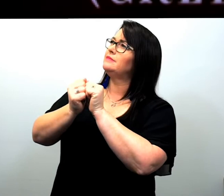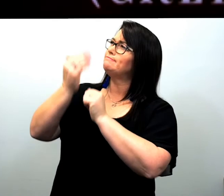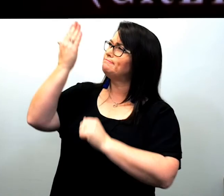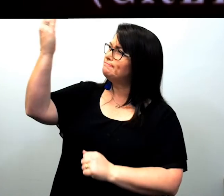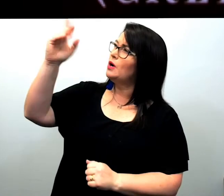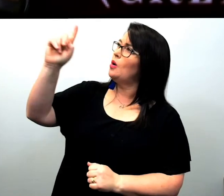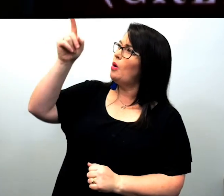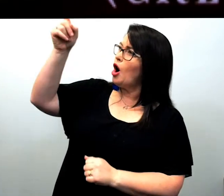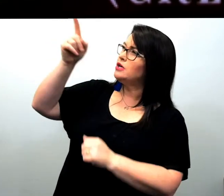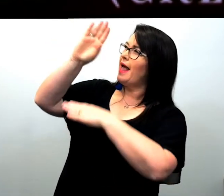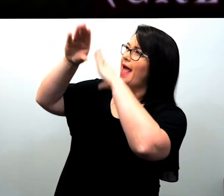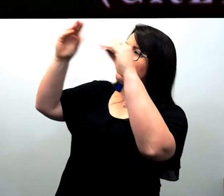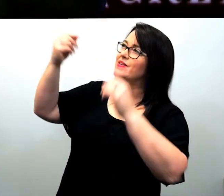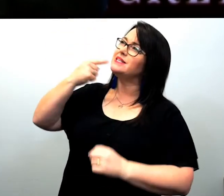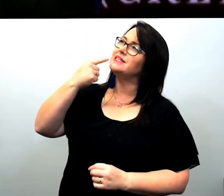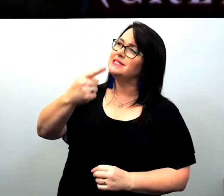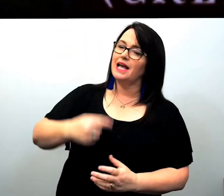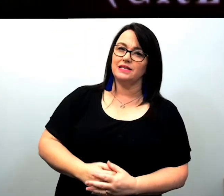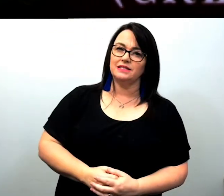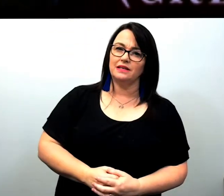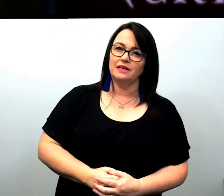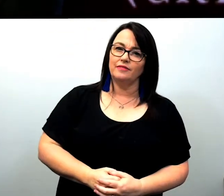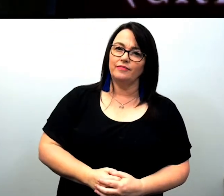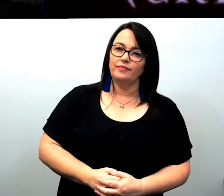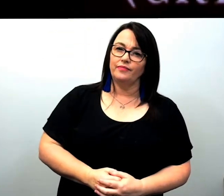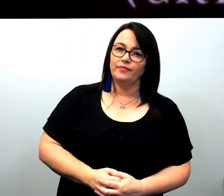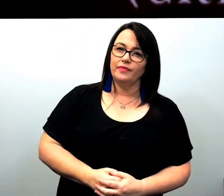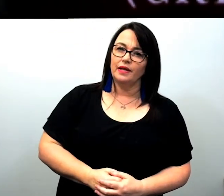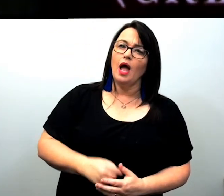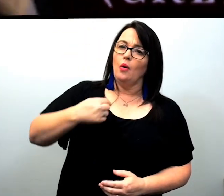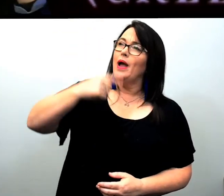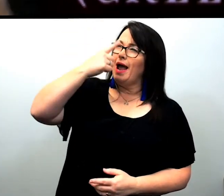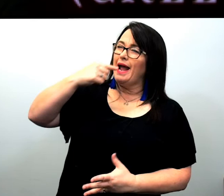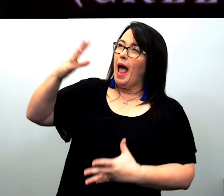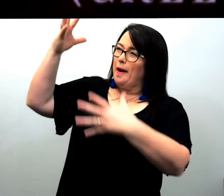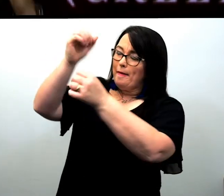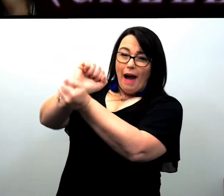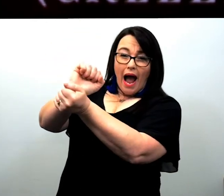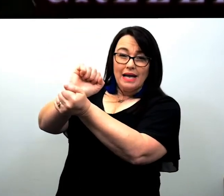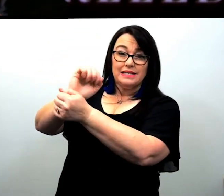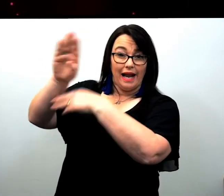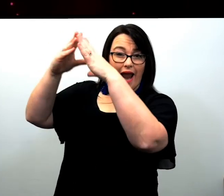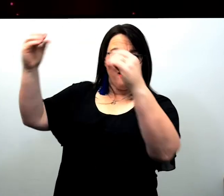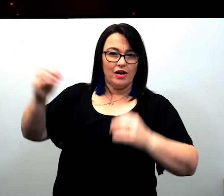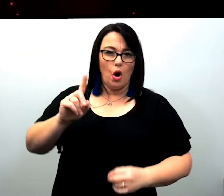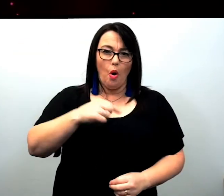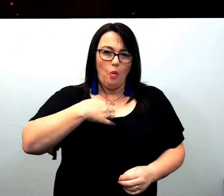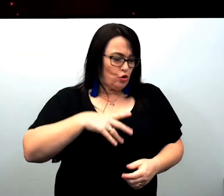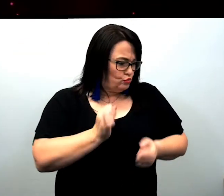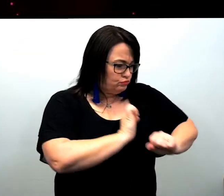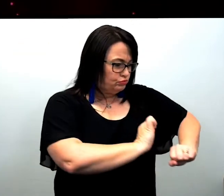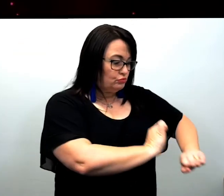says in the heavenly realms, and we can bind in the heavenly realms what the enemy wants to do. I'll give you the keys of the kingdom. We are an